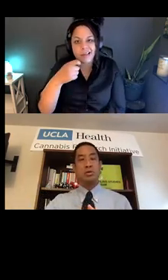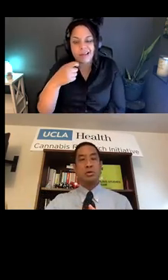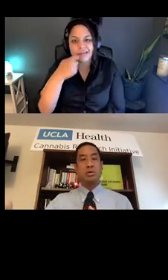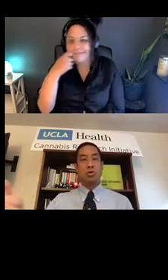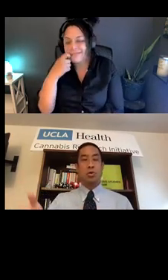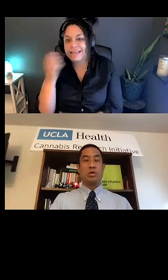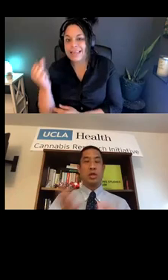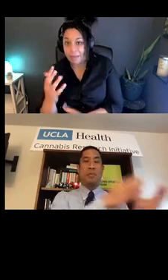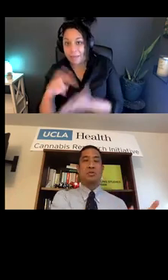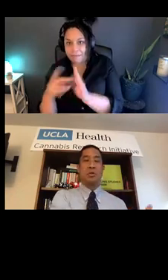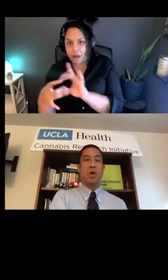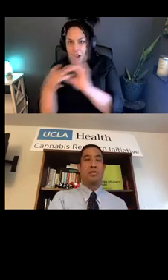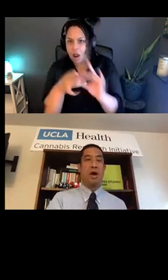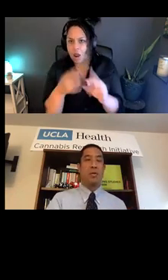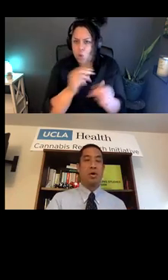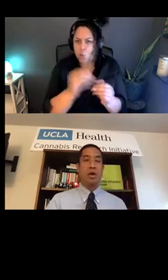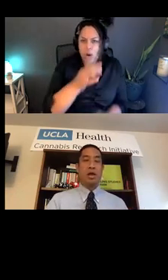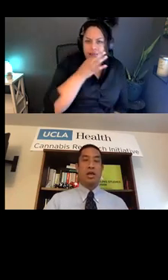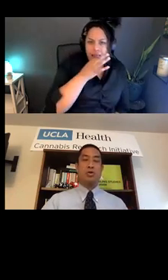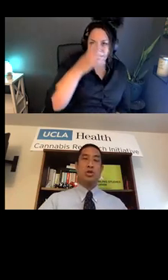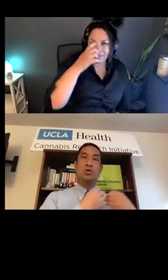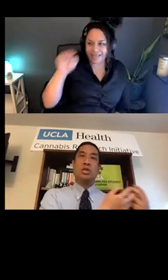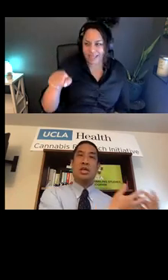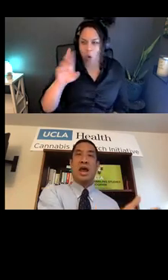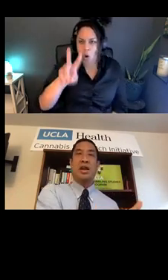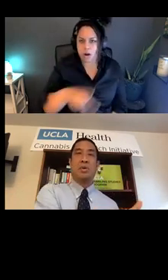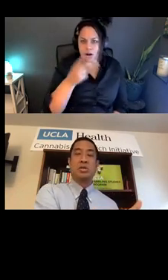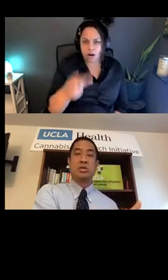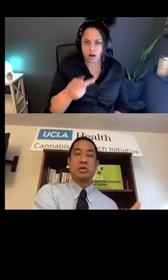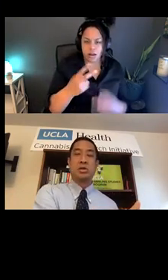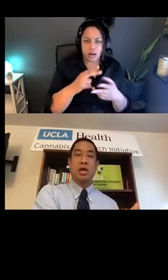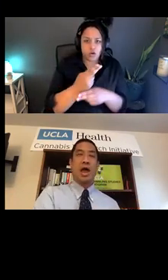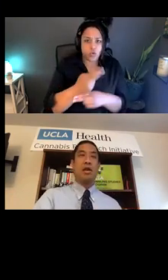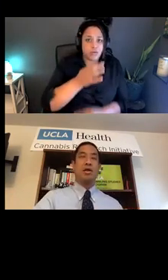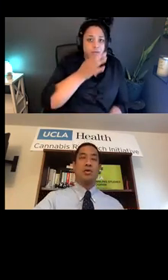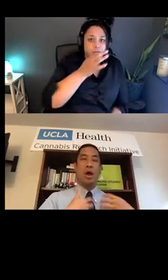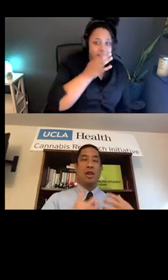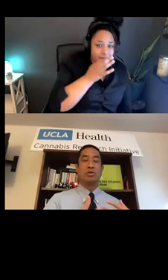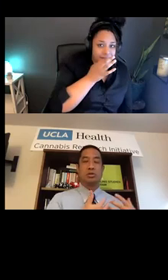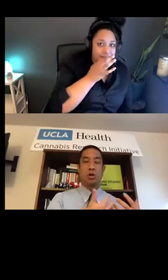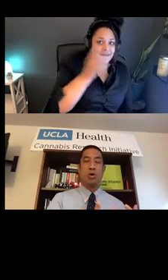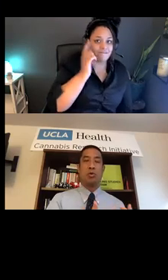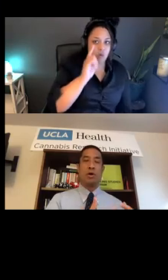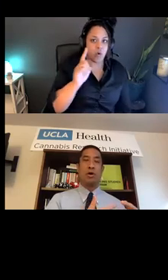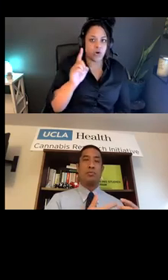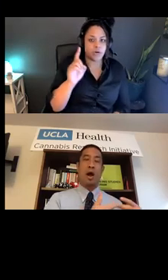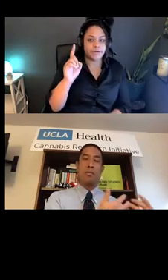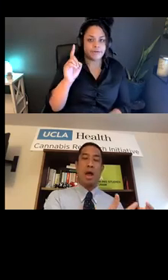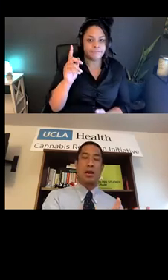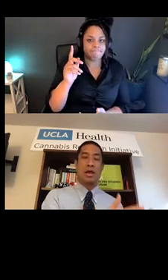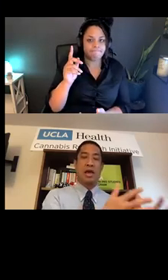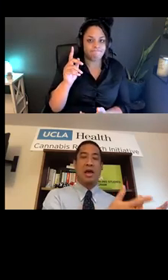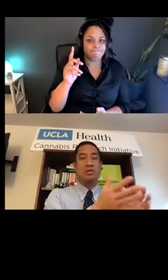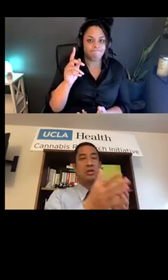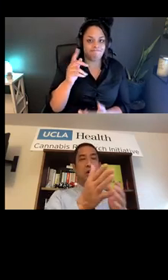cannabis? Or was it the opposite way around, where he was using cannabis and in a way that was so